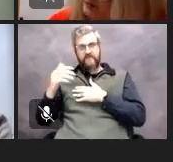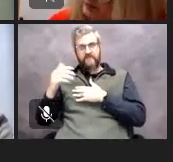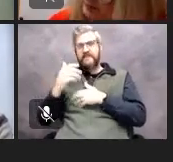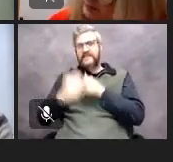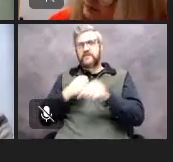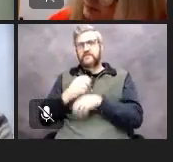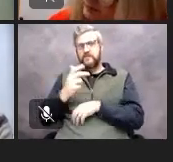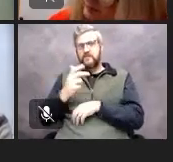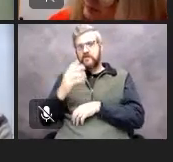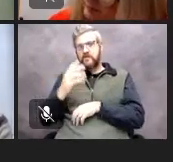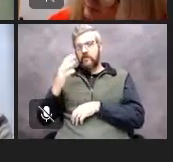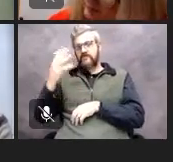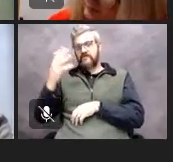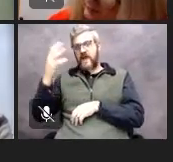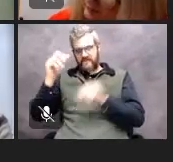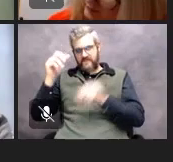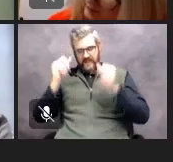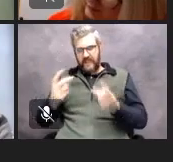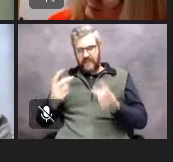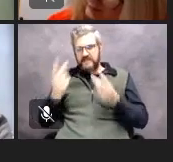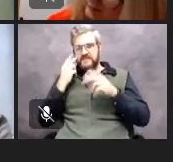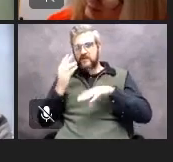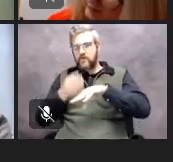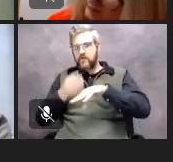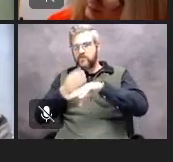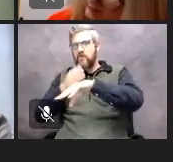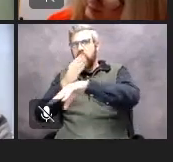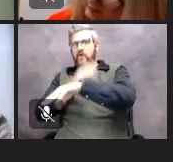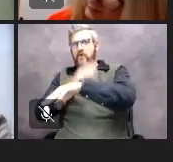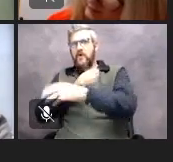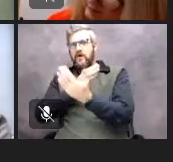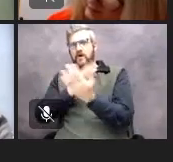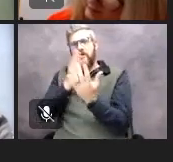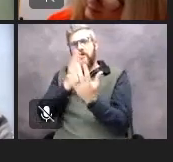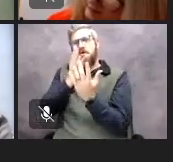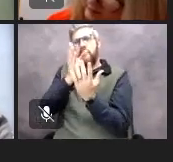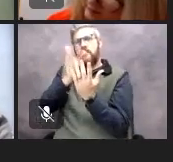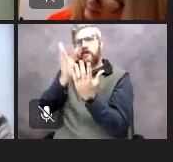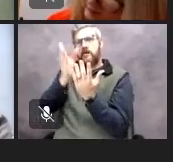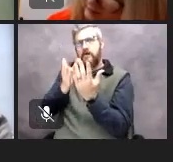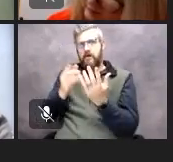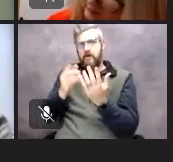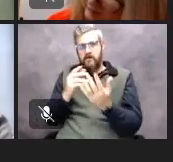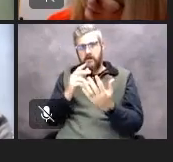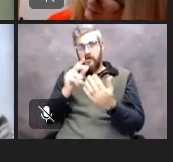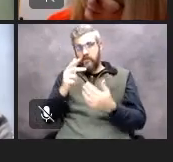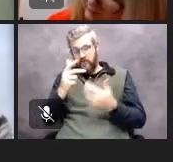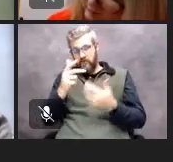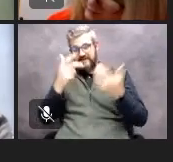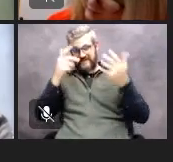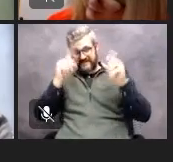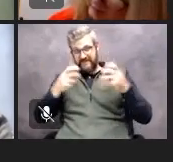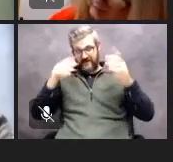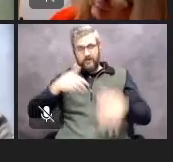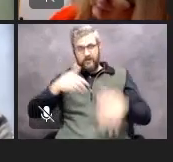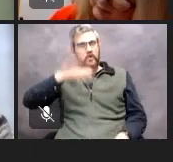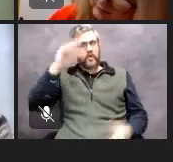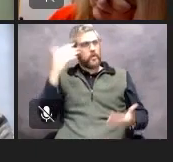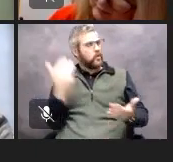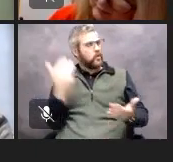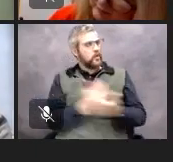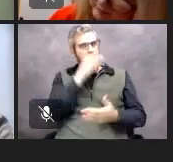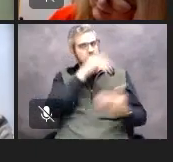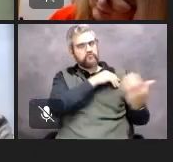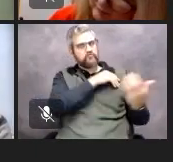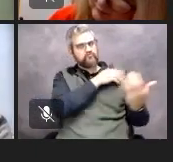They're able to look and see growth better than, all right, 3rd grade, we test, boom, we'll see you later. All right, we got a brand new crop of kids,